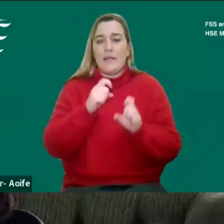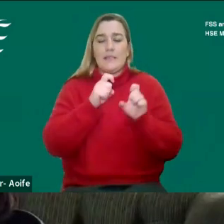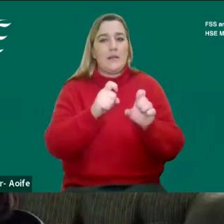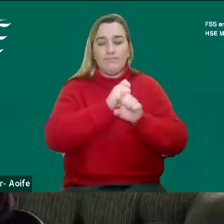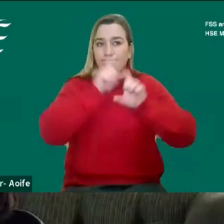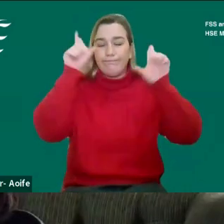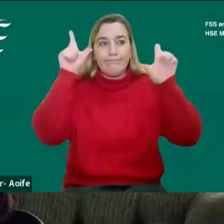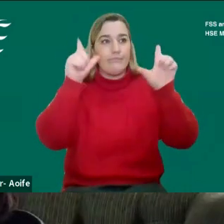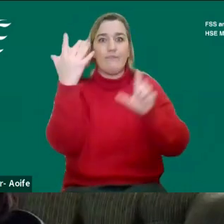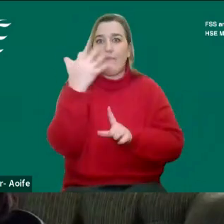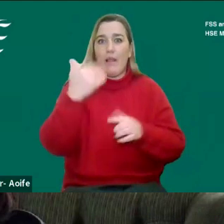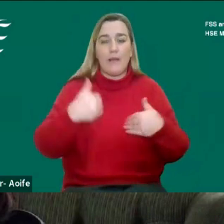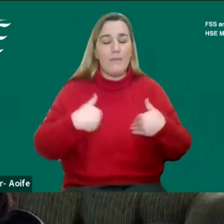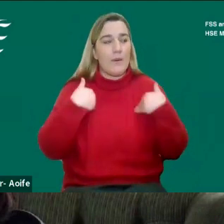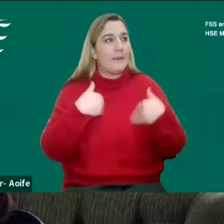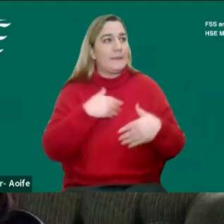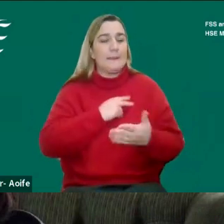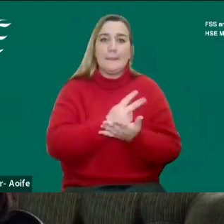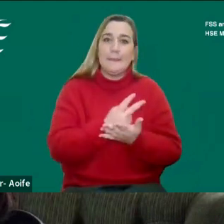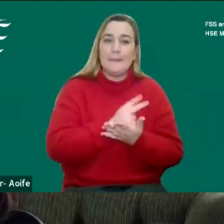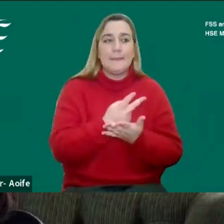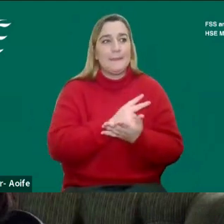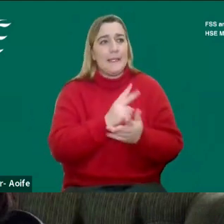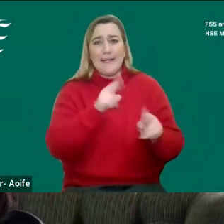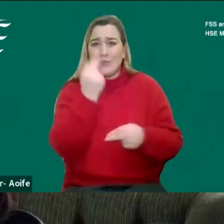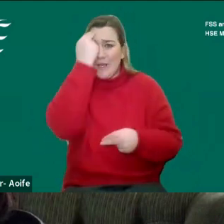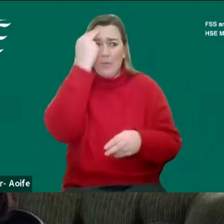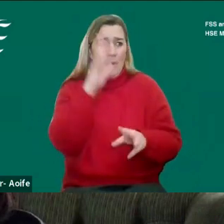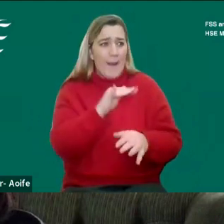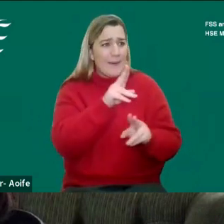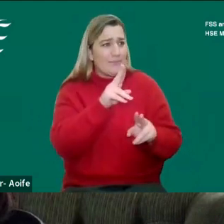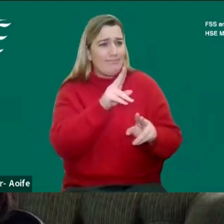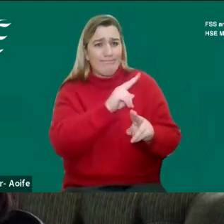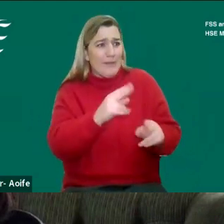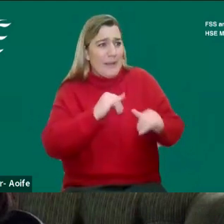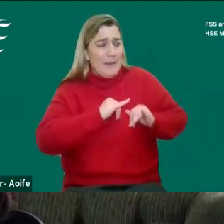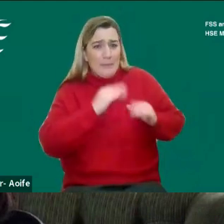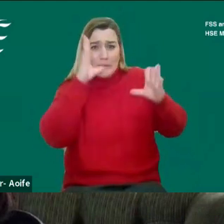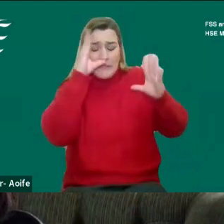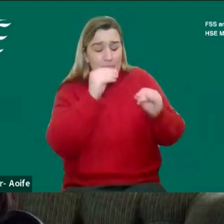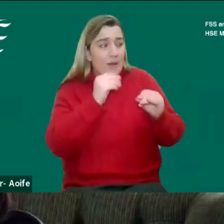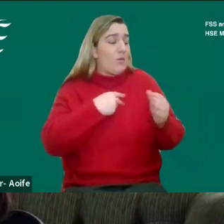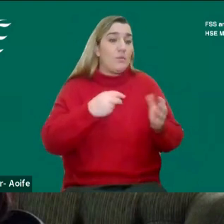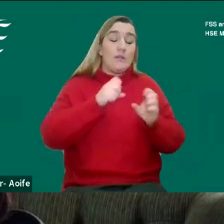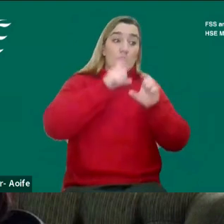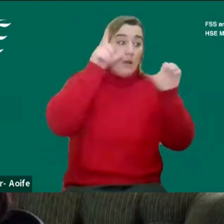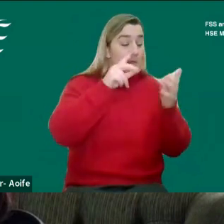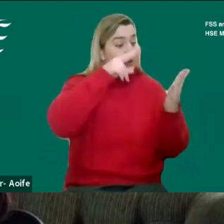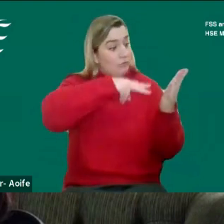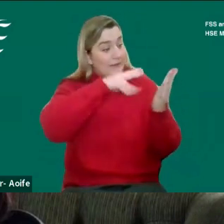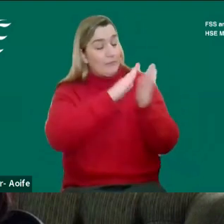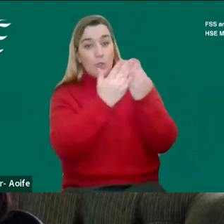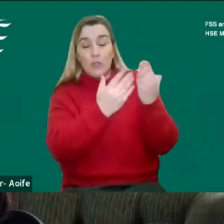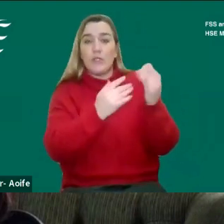o'clock in the morning. I couldn't understand why I couldn't sleep. I get up, I get a book, I try and read a book, and I'd